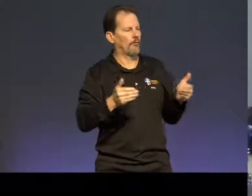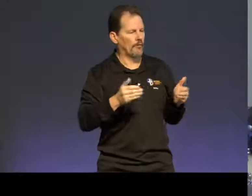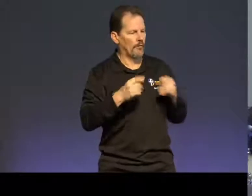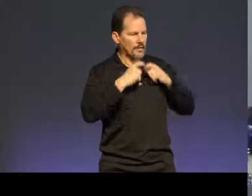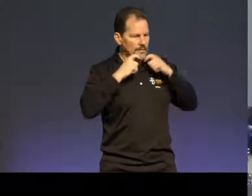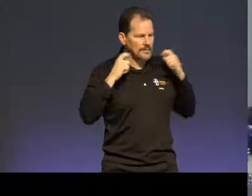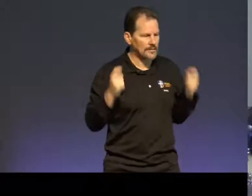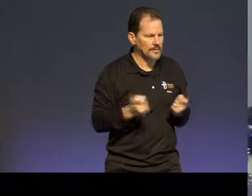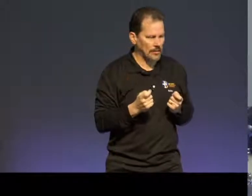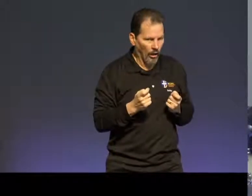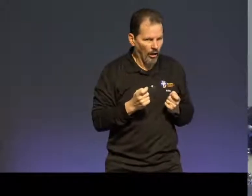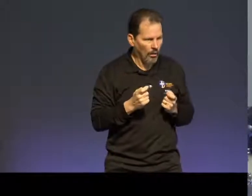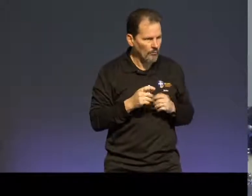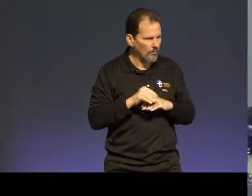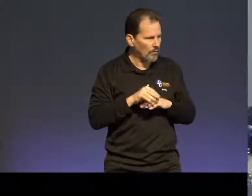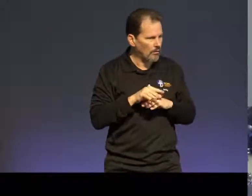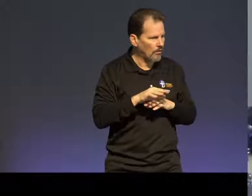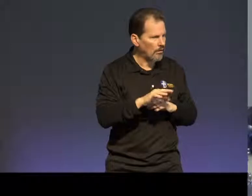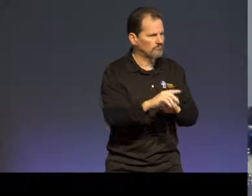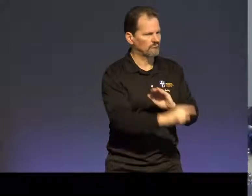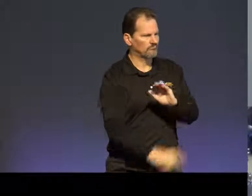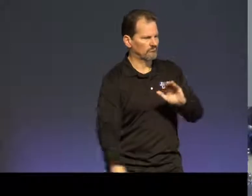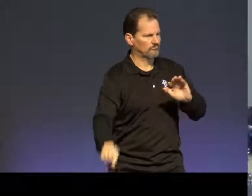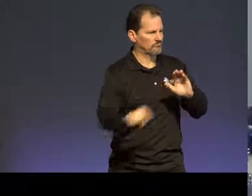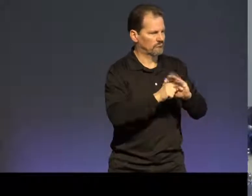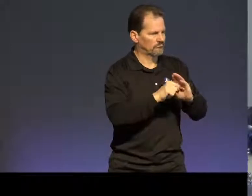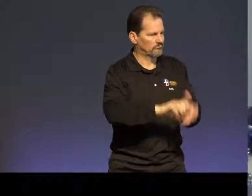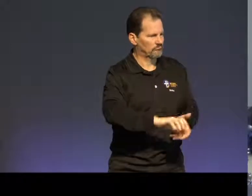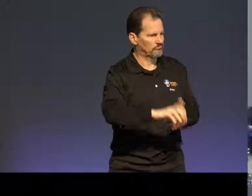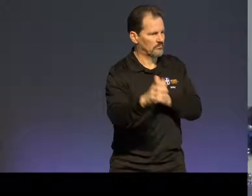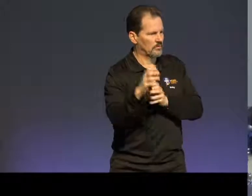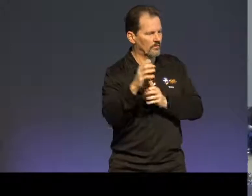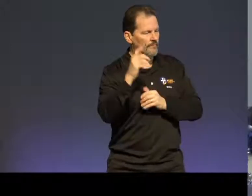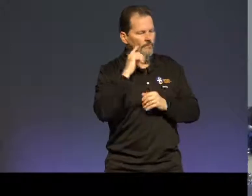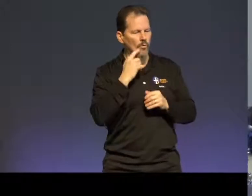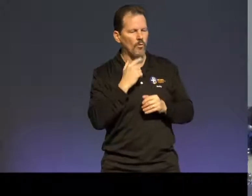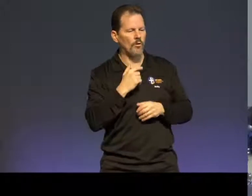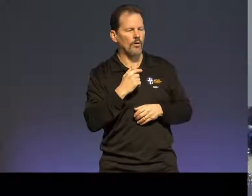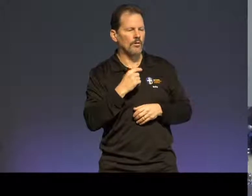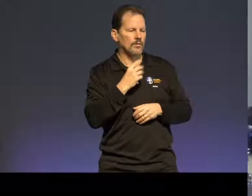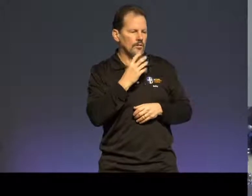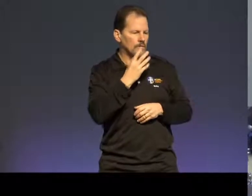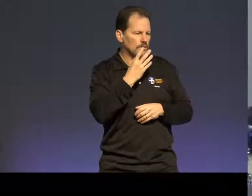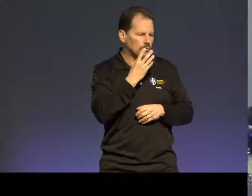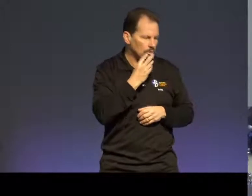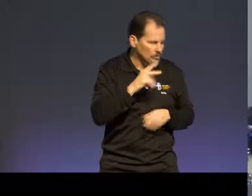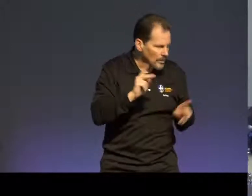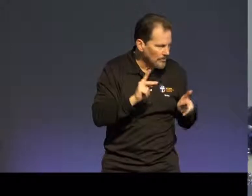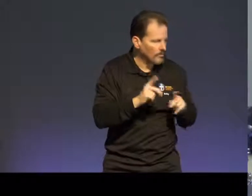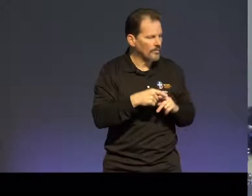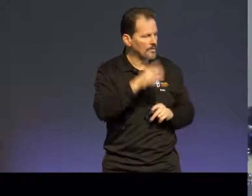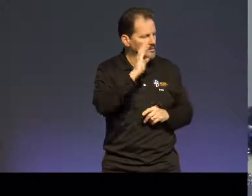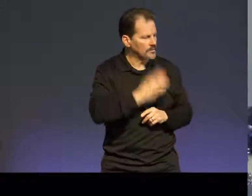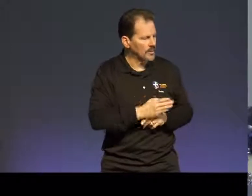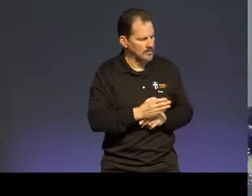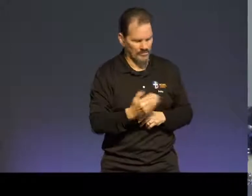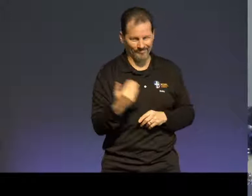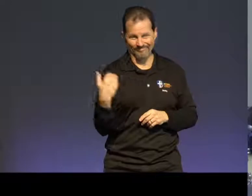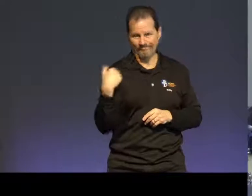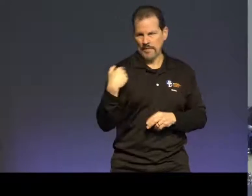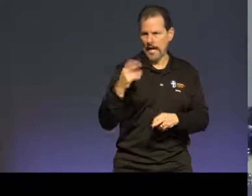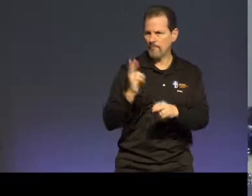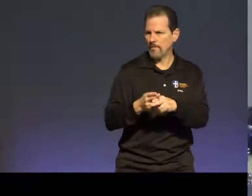whole nation. His sin led to consequences for his sons. I mentioned a name earlier, a man named Jonathan. Some of you